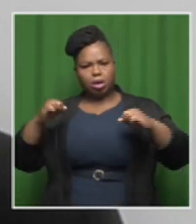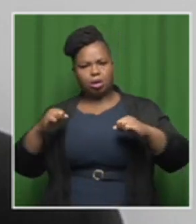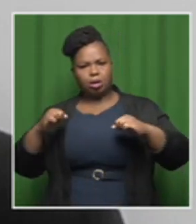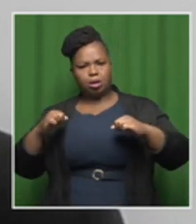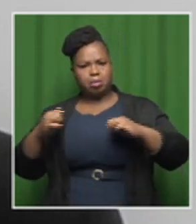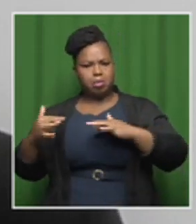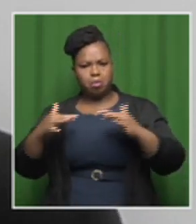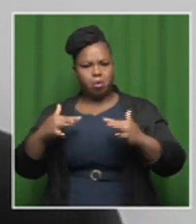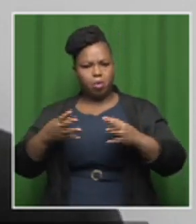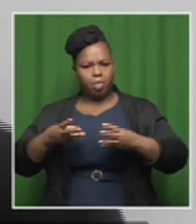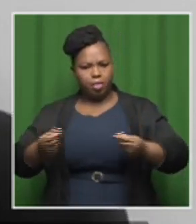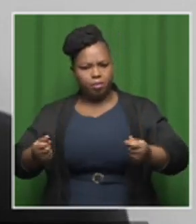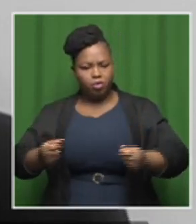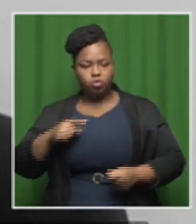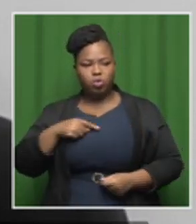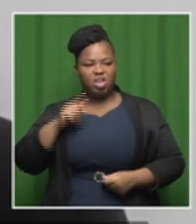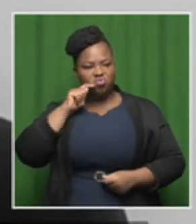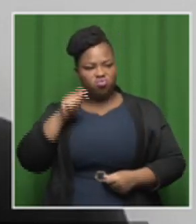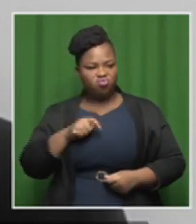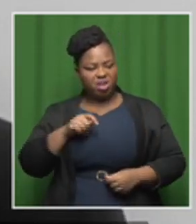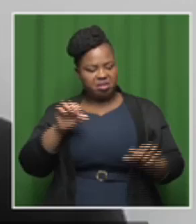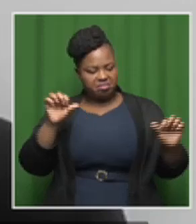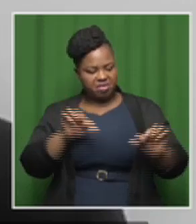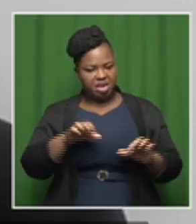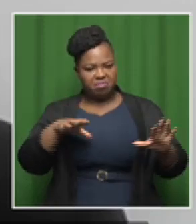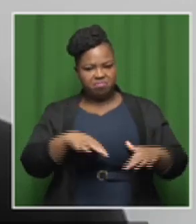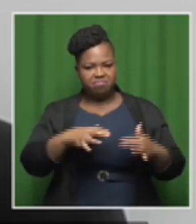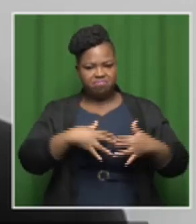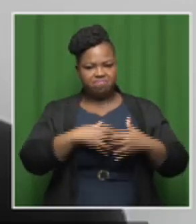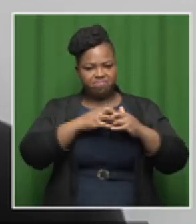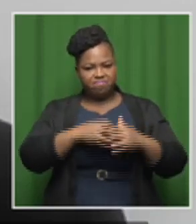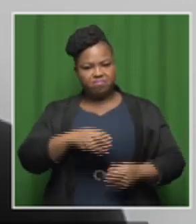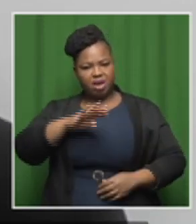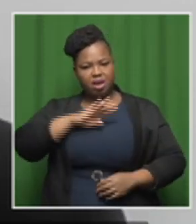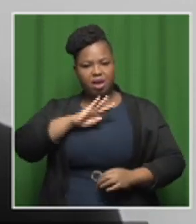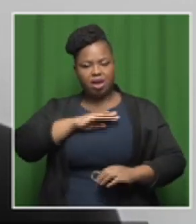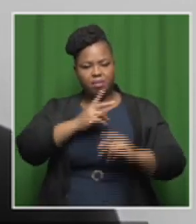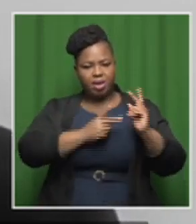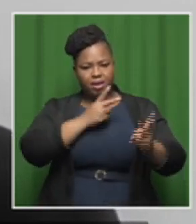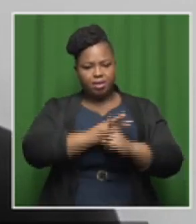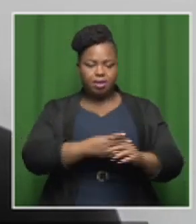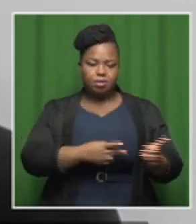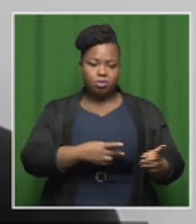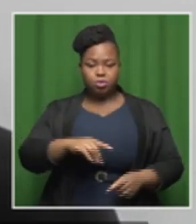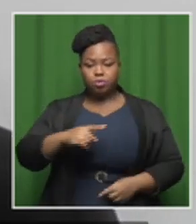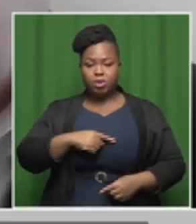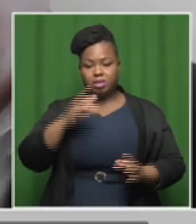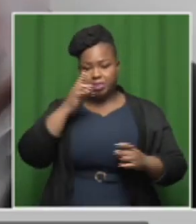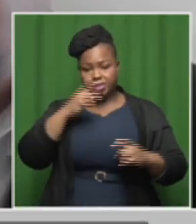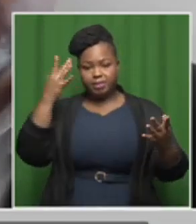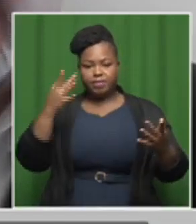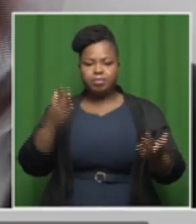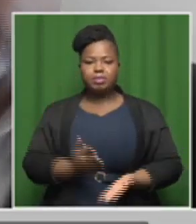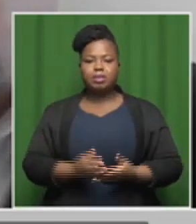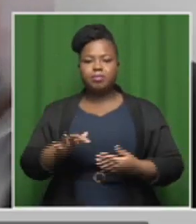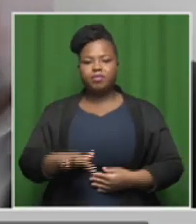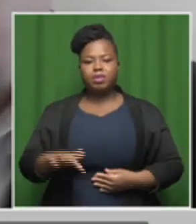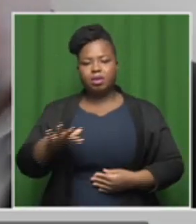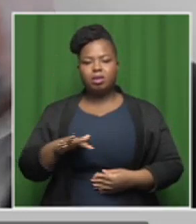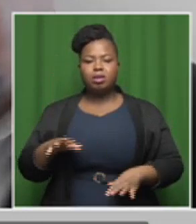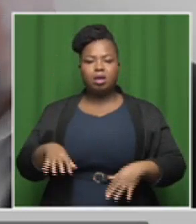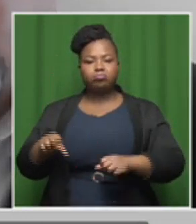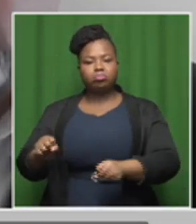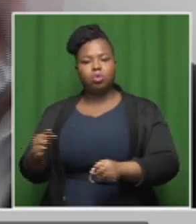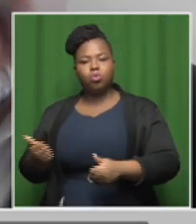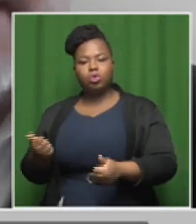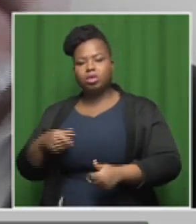to regroup and rearm. That Ukraine's going to have to give up the territories that Russia occupies, that Ukraine can